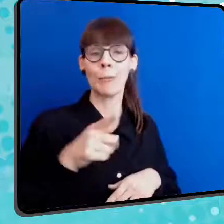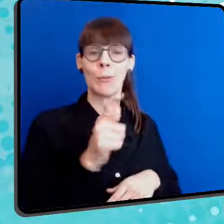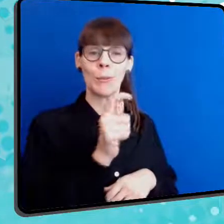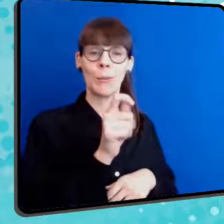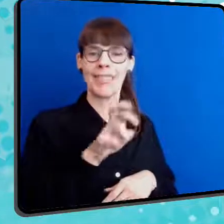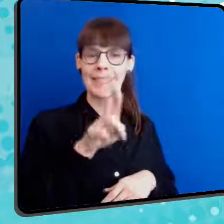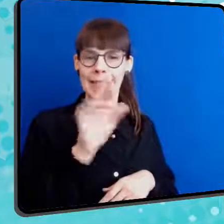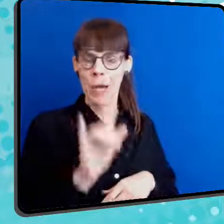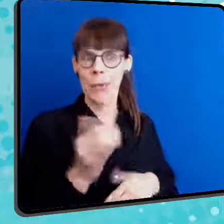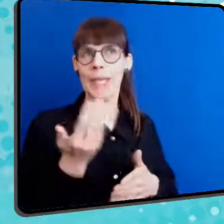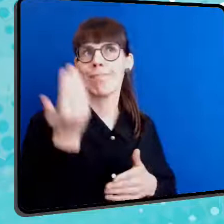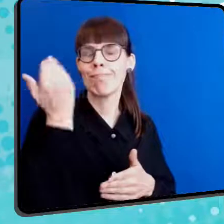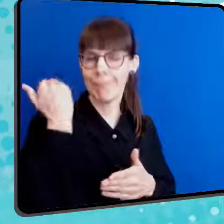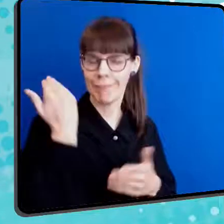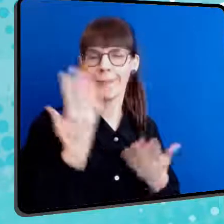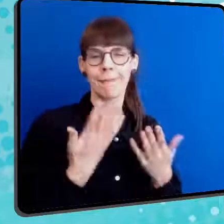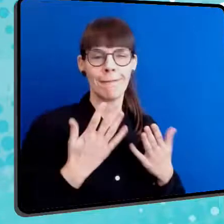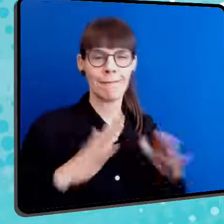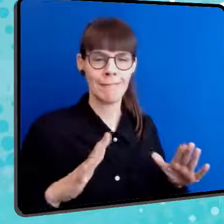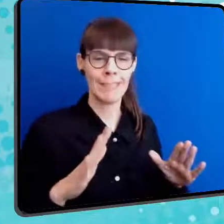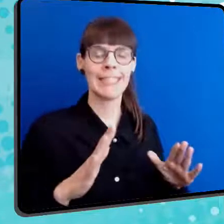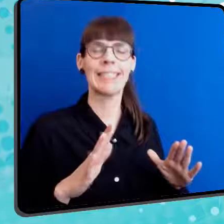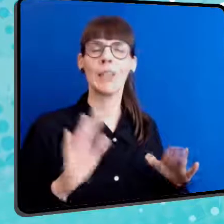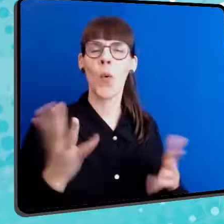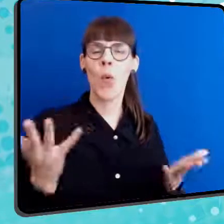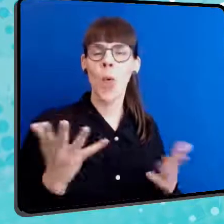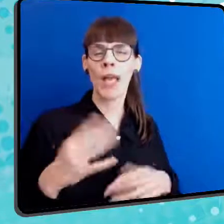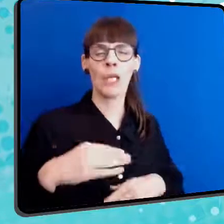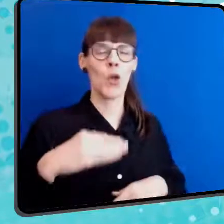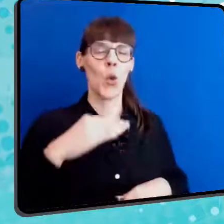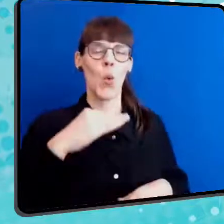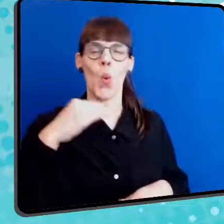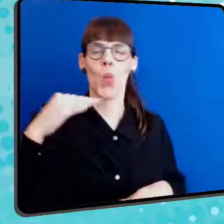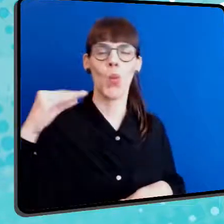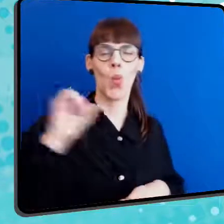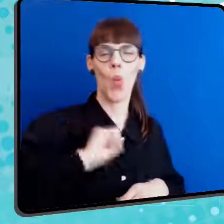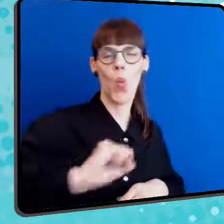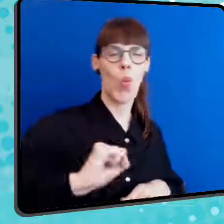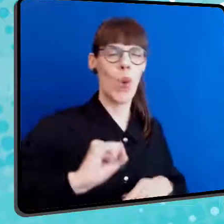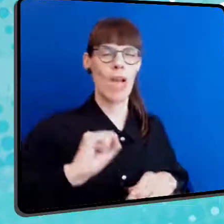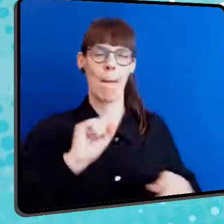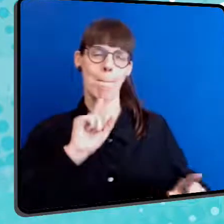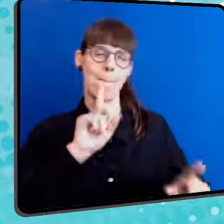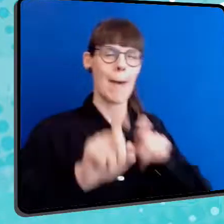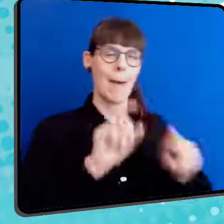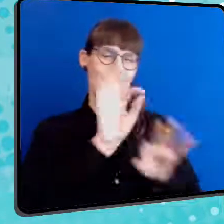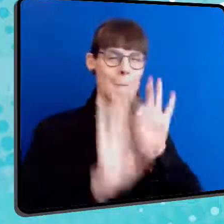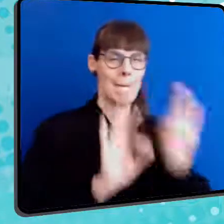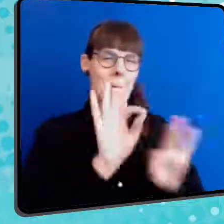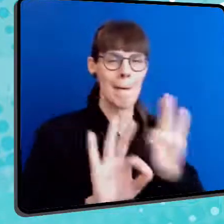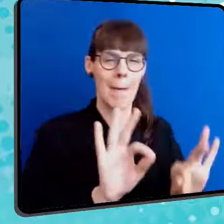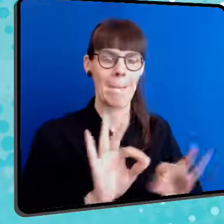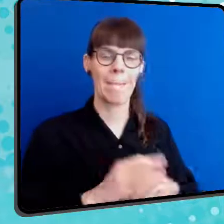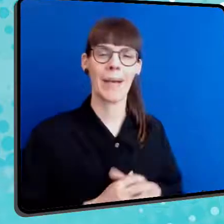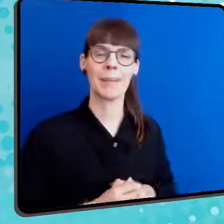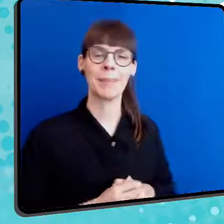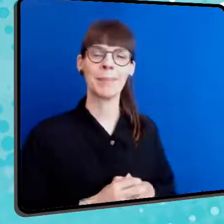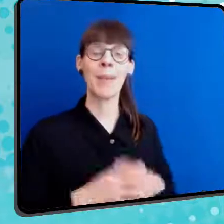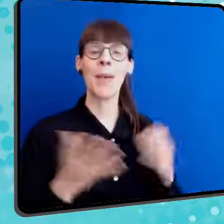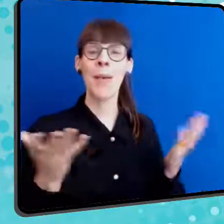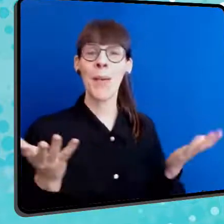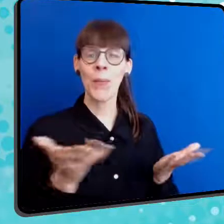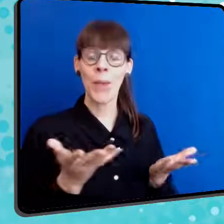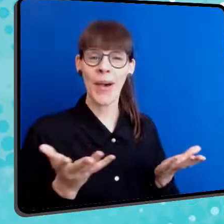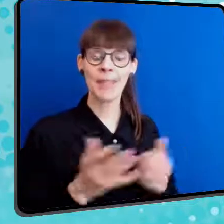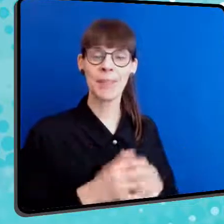It is our quick fire round of questions. Now, what I love about a quick fire round is it should